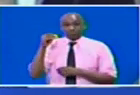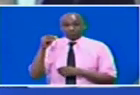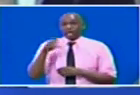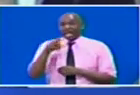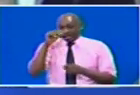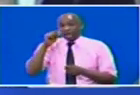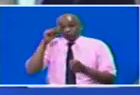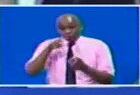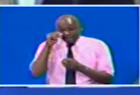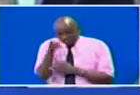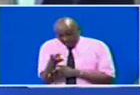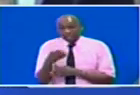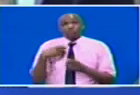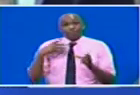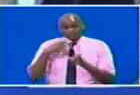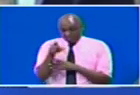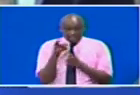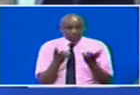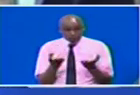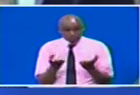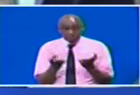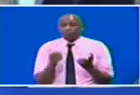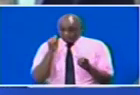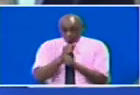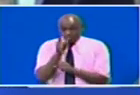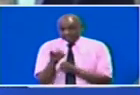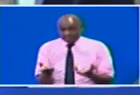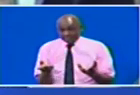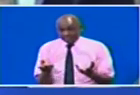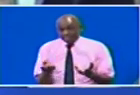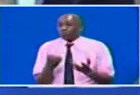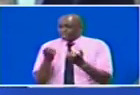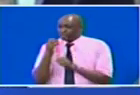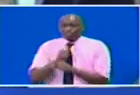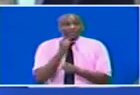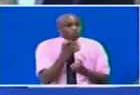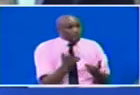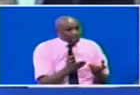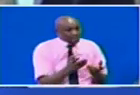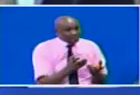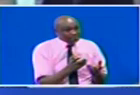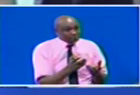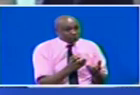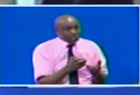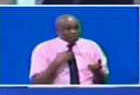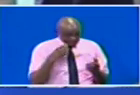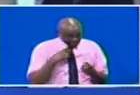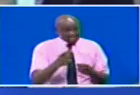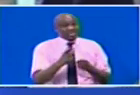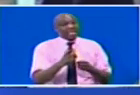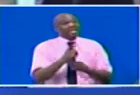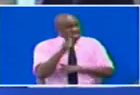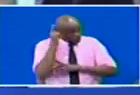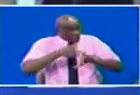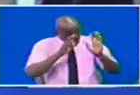identify now, come down to candidate sites. That we need to do. Okay. We need to ensure the legal and regulatory framework is in